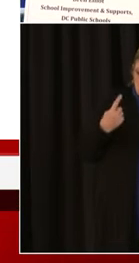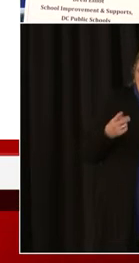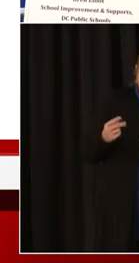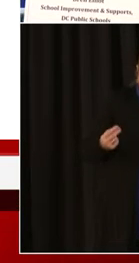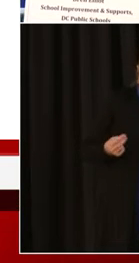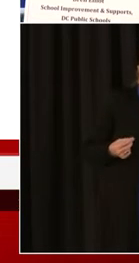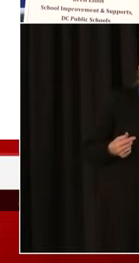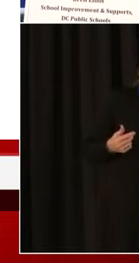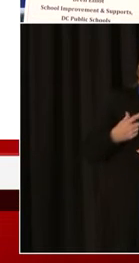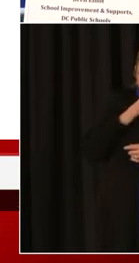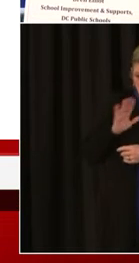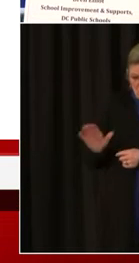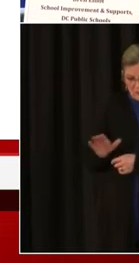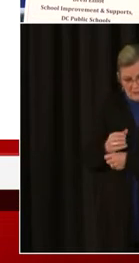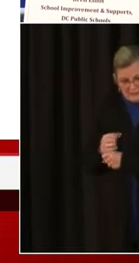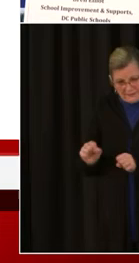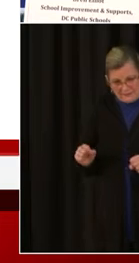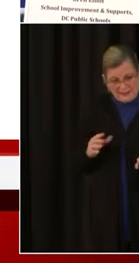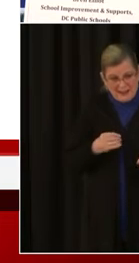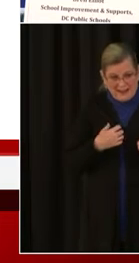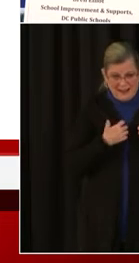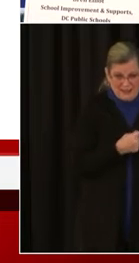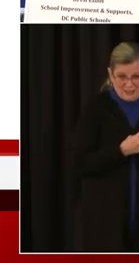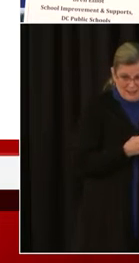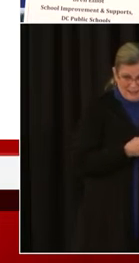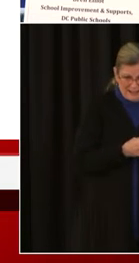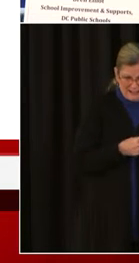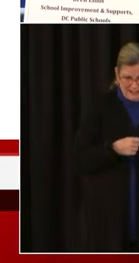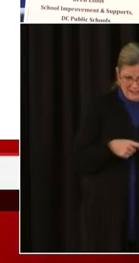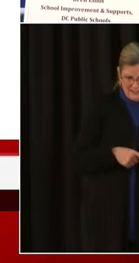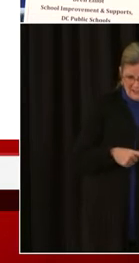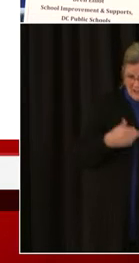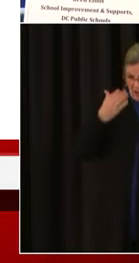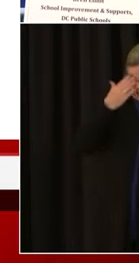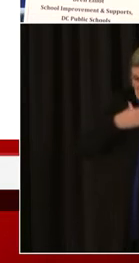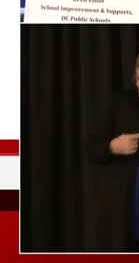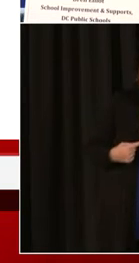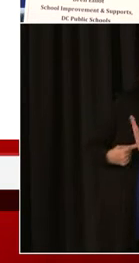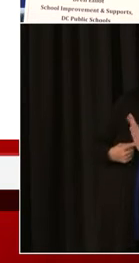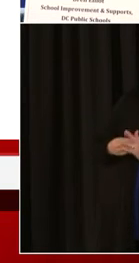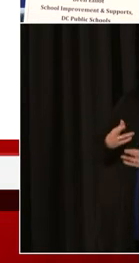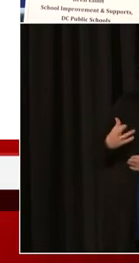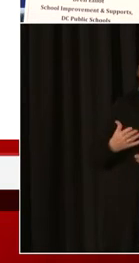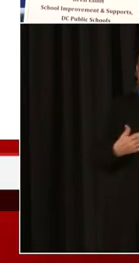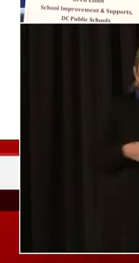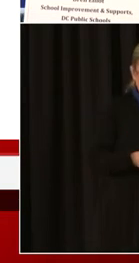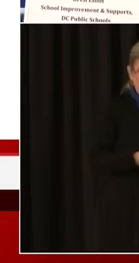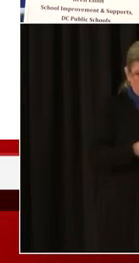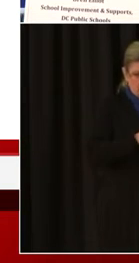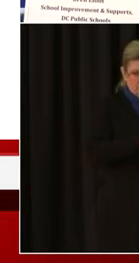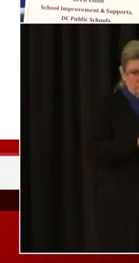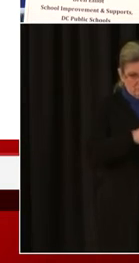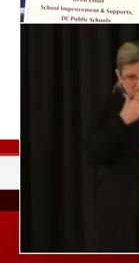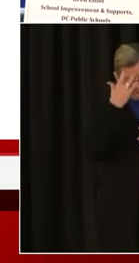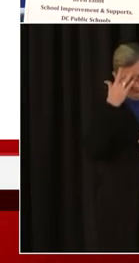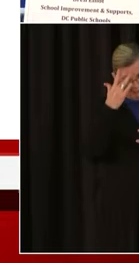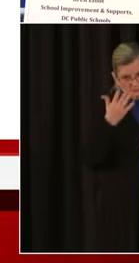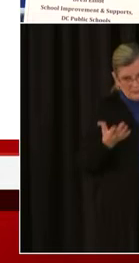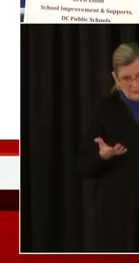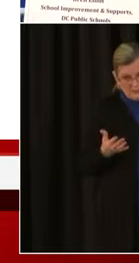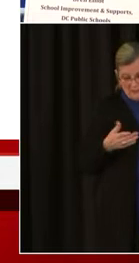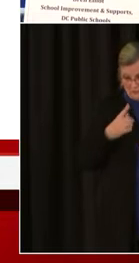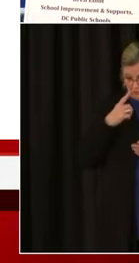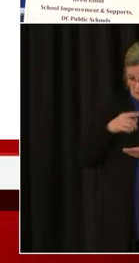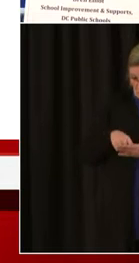healthy. We have both asymptomatic and symptomatic testing available for our students and for our